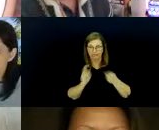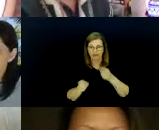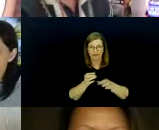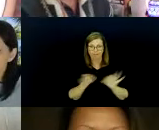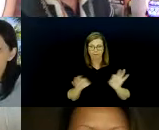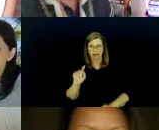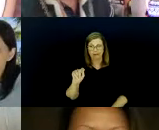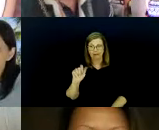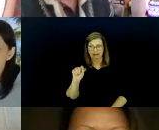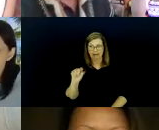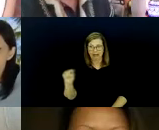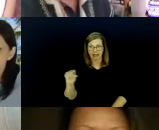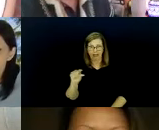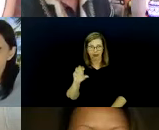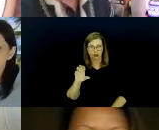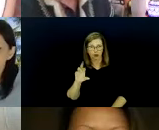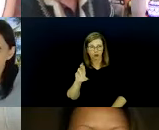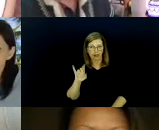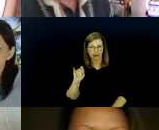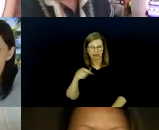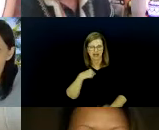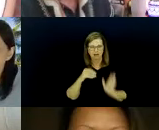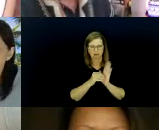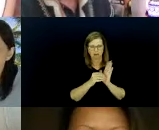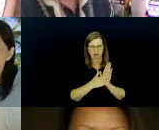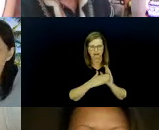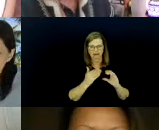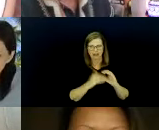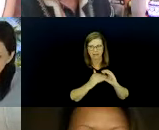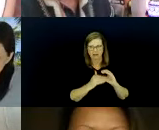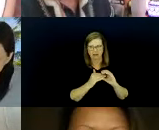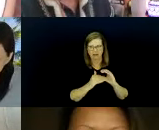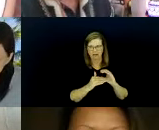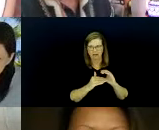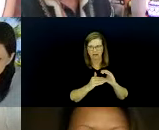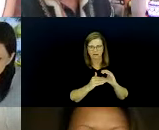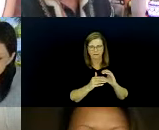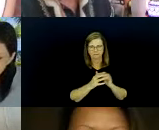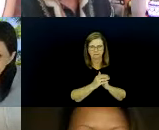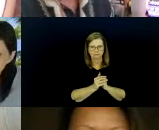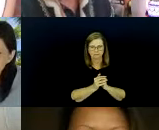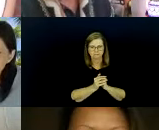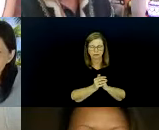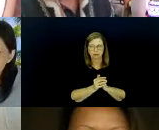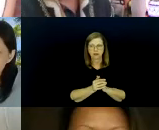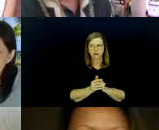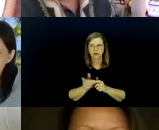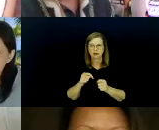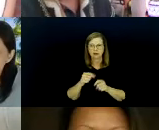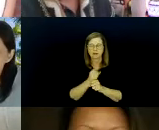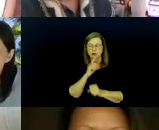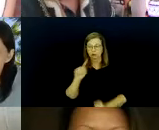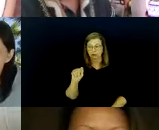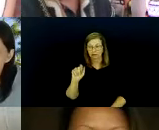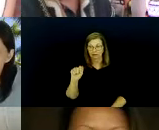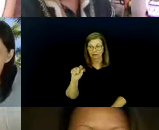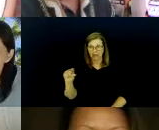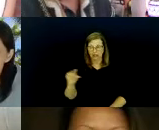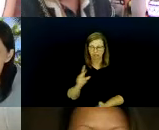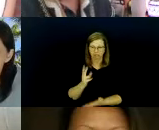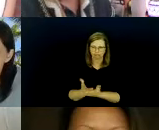put the email address. Balkas is her dissertation. She's trying to make sure that the tag is validated